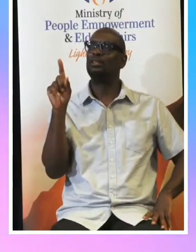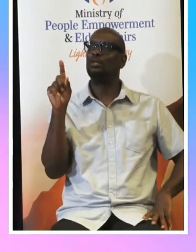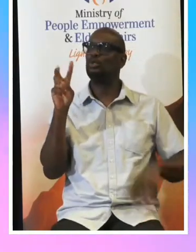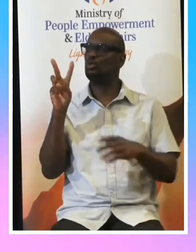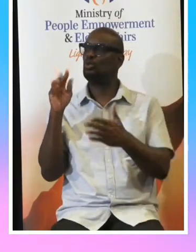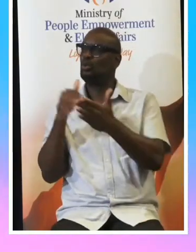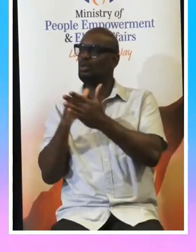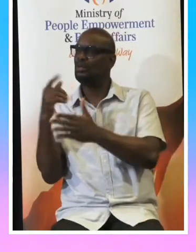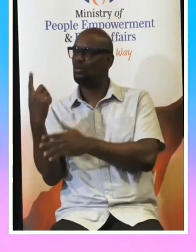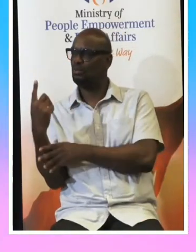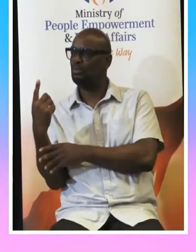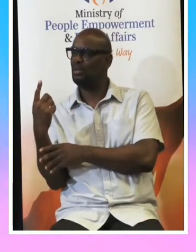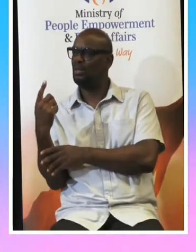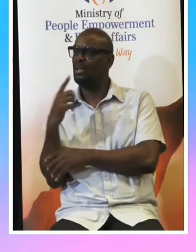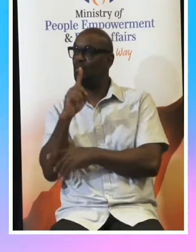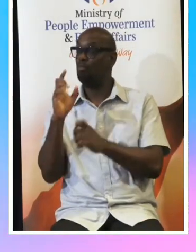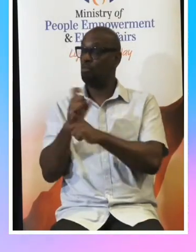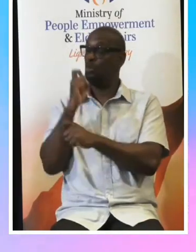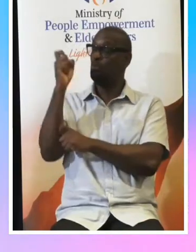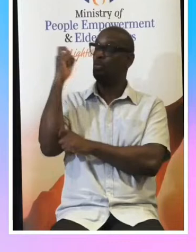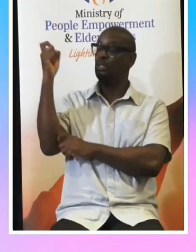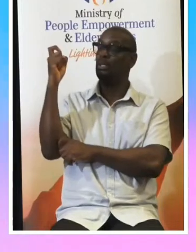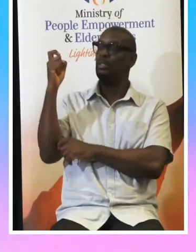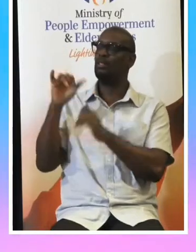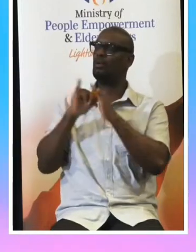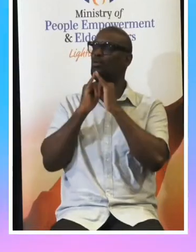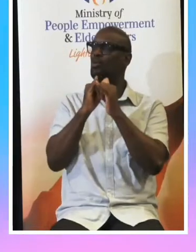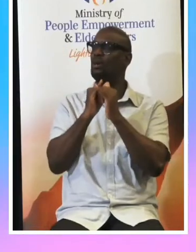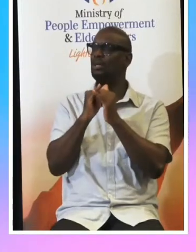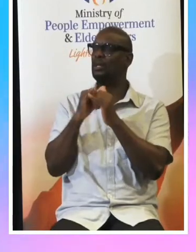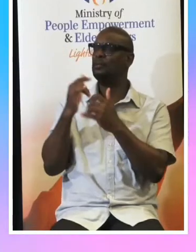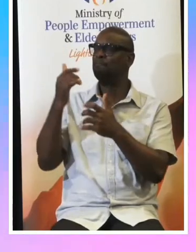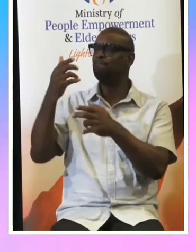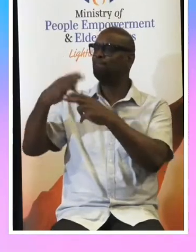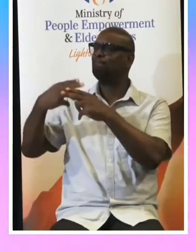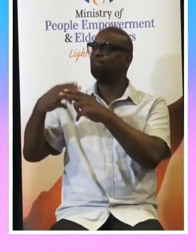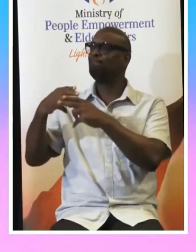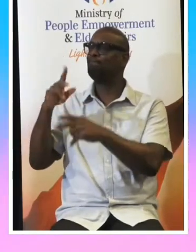Award. And Craig Nurse, as you know, everyone